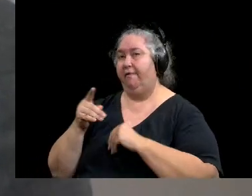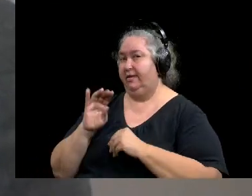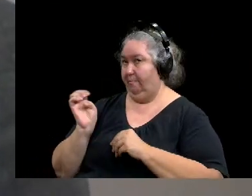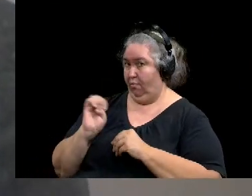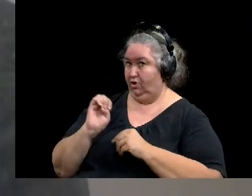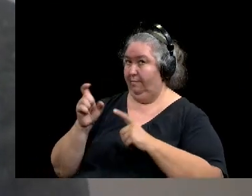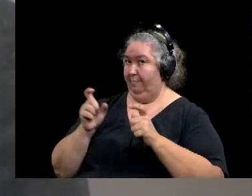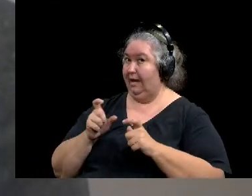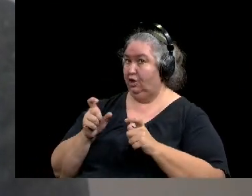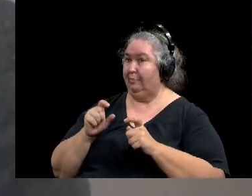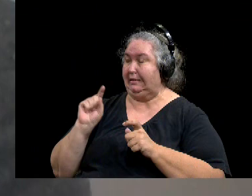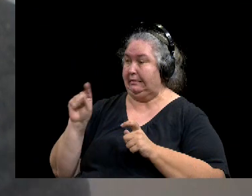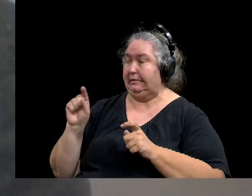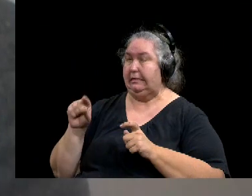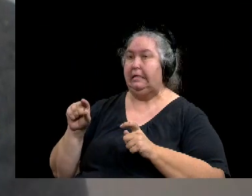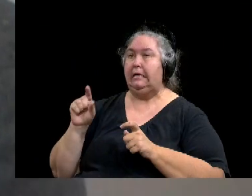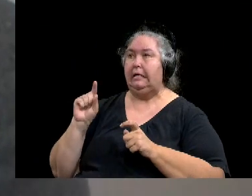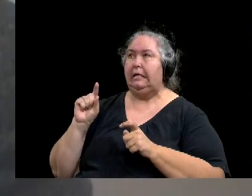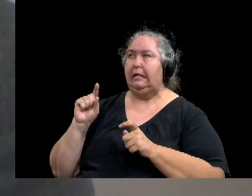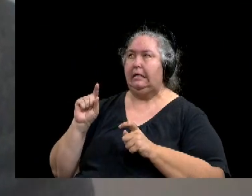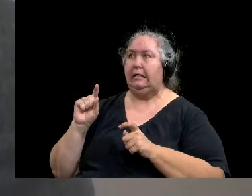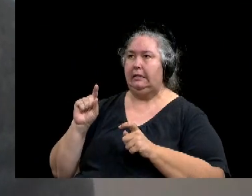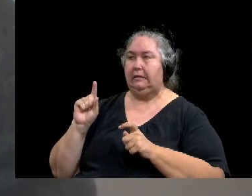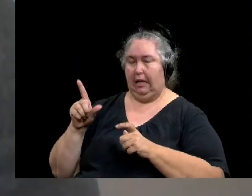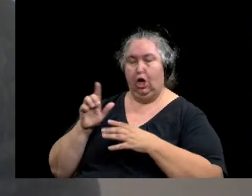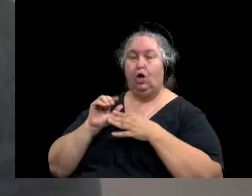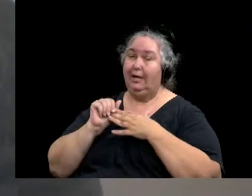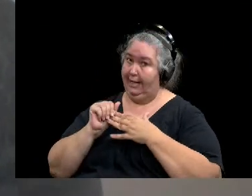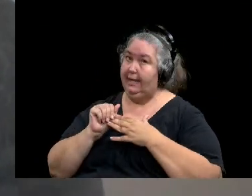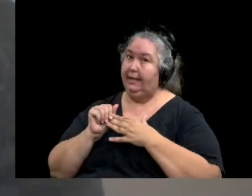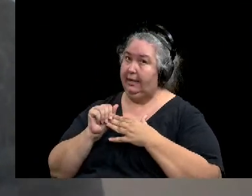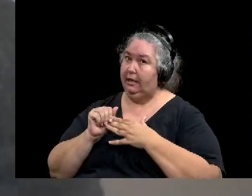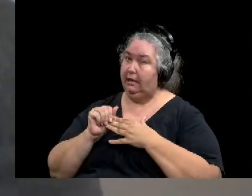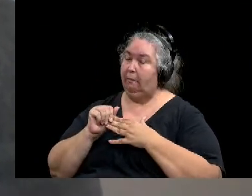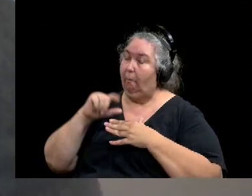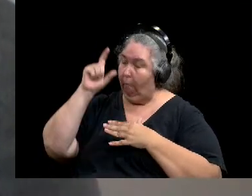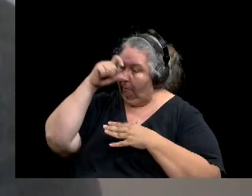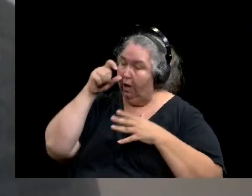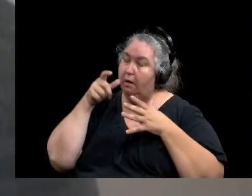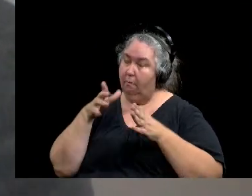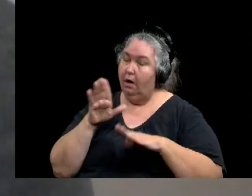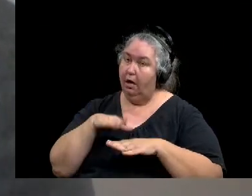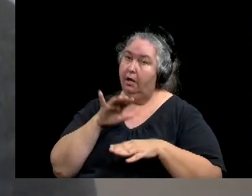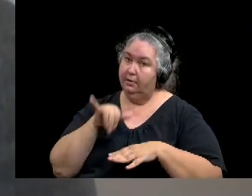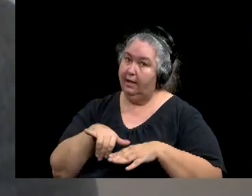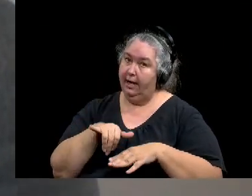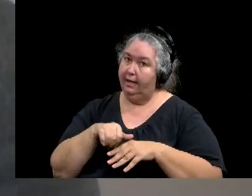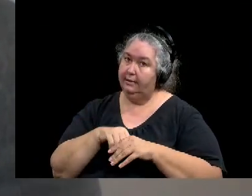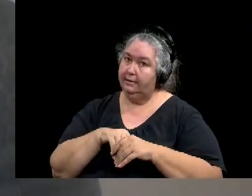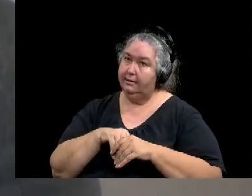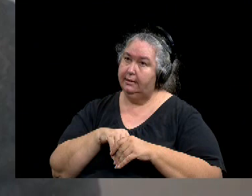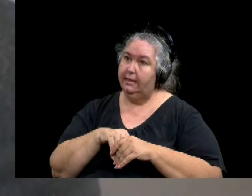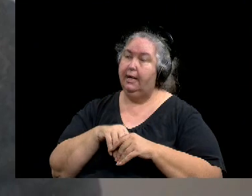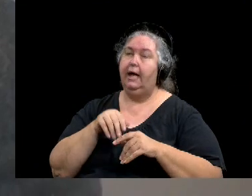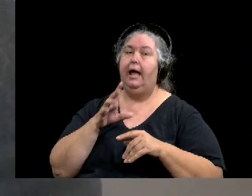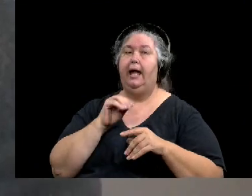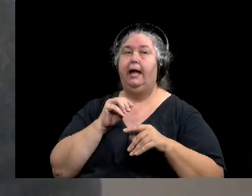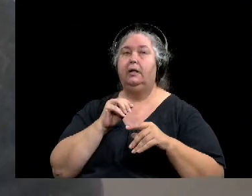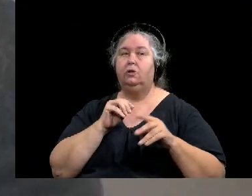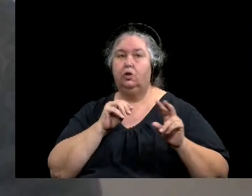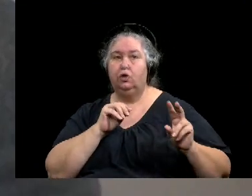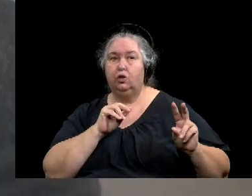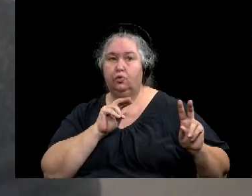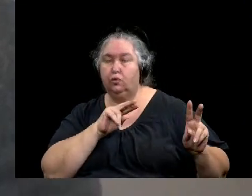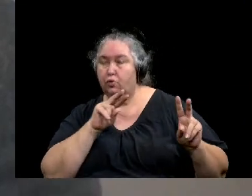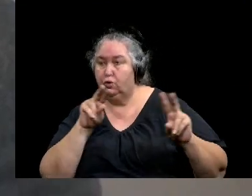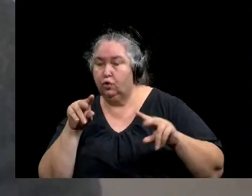out smart and wisely on this and coalescing, I think, the right people in the community, the right stakeholders